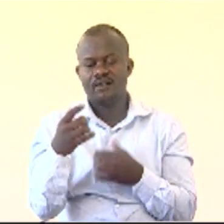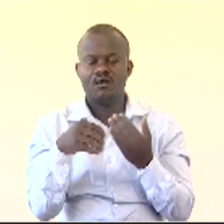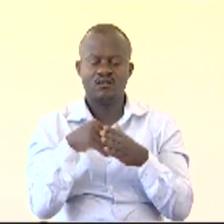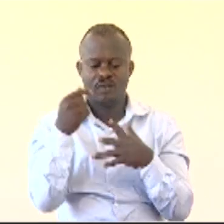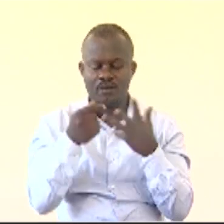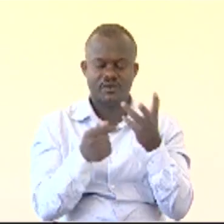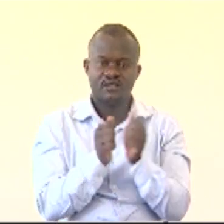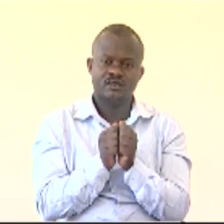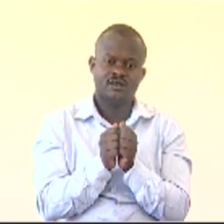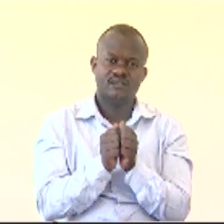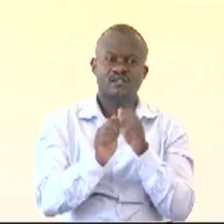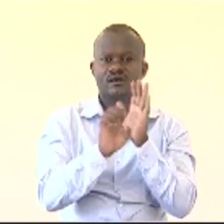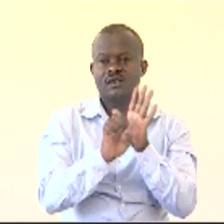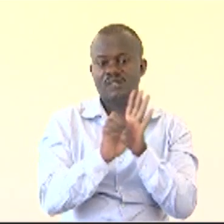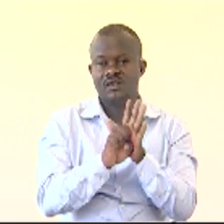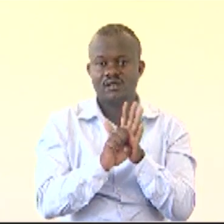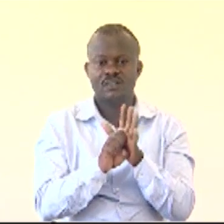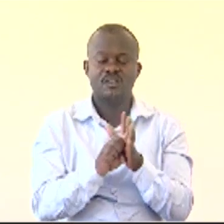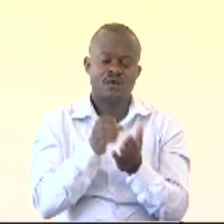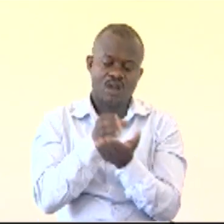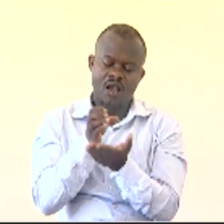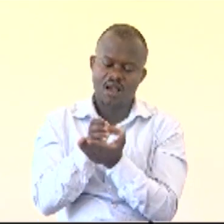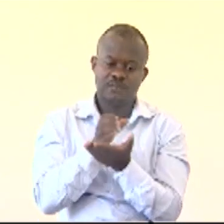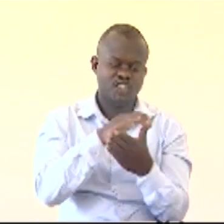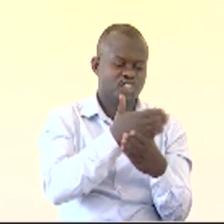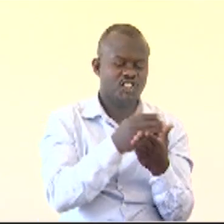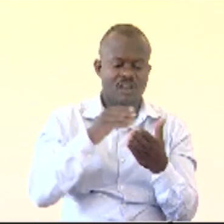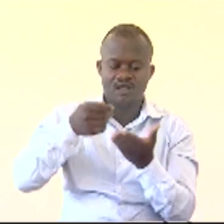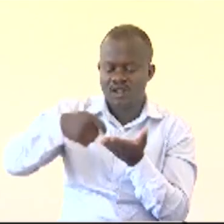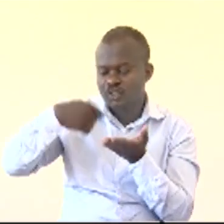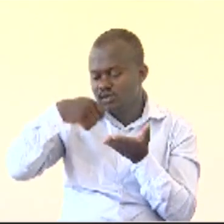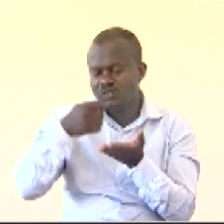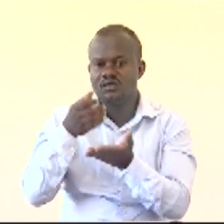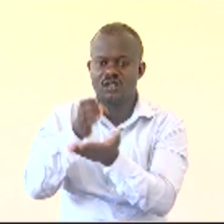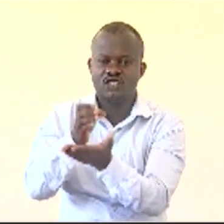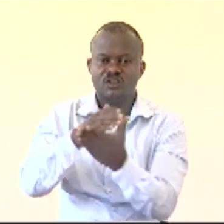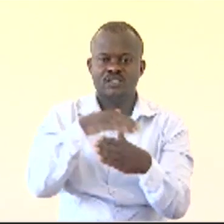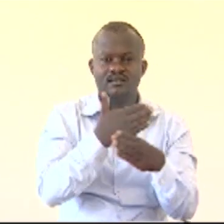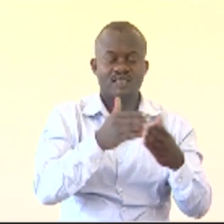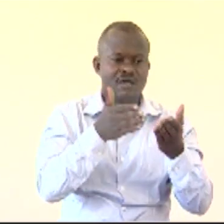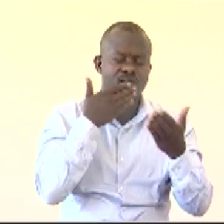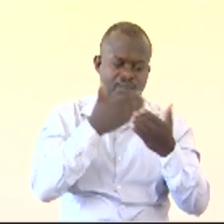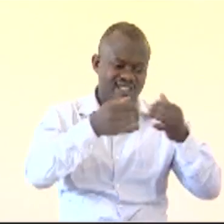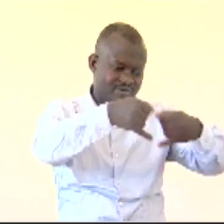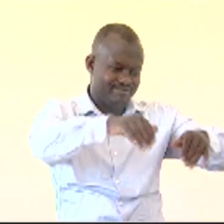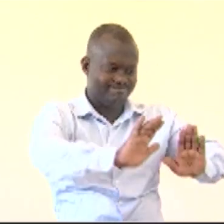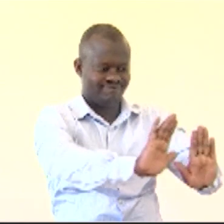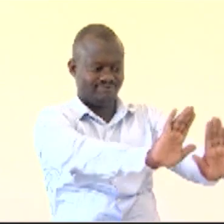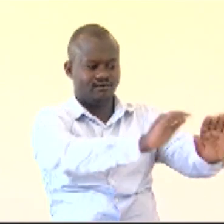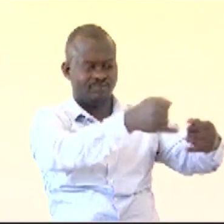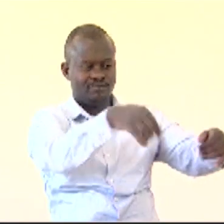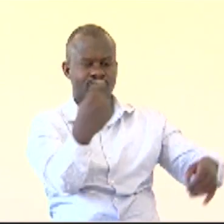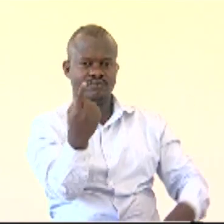objects. Take an example, the cups, etc. So you try to isolate the person because the disease could be transmitted